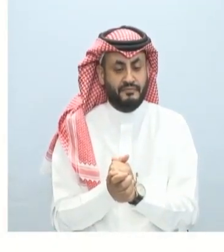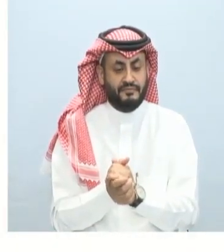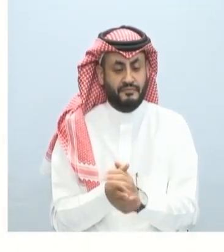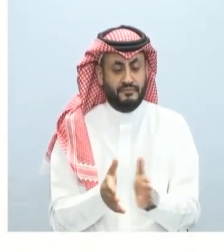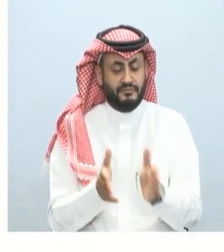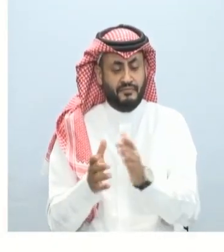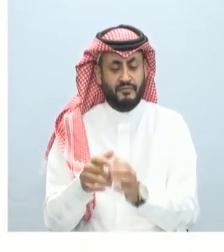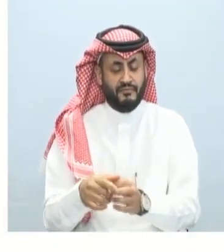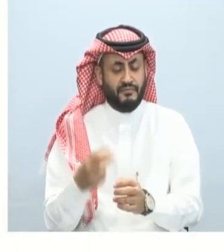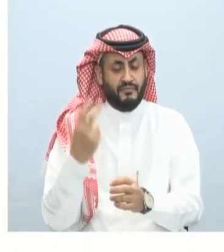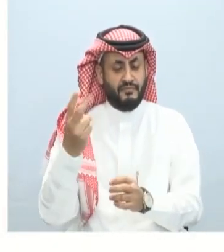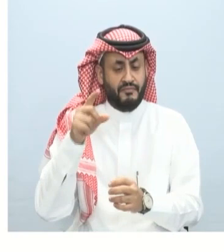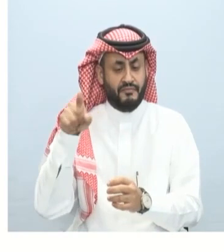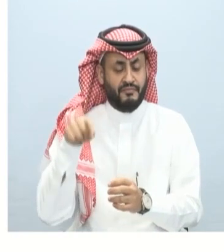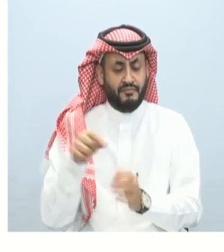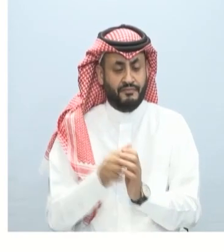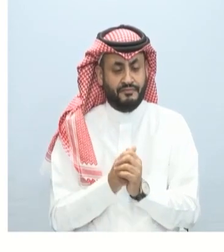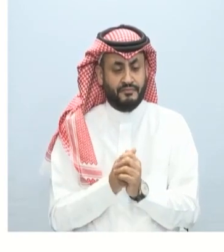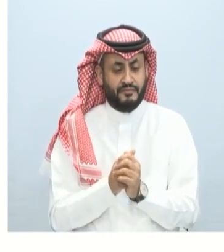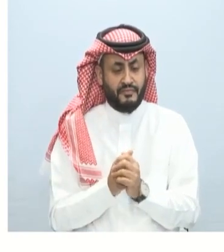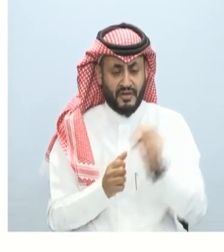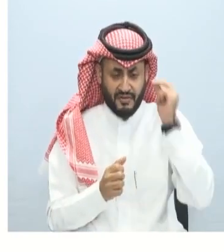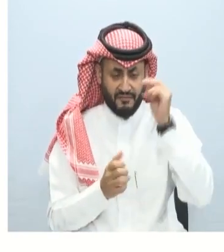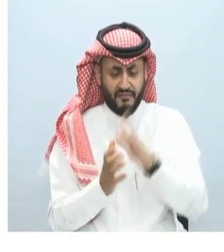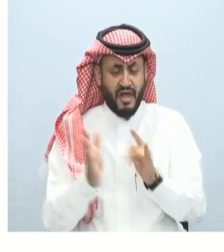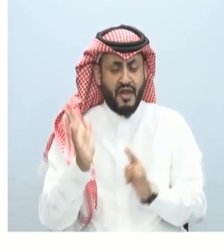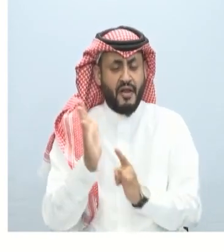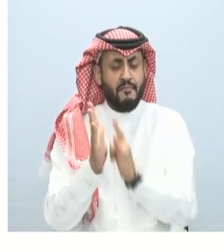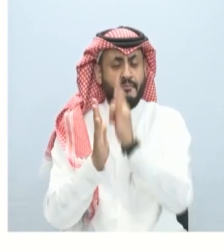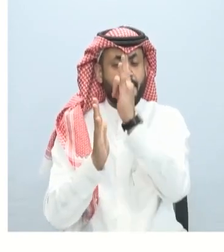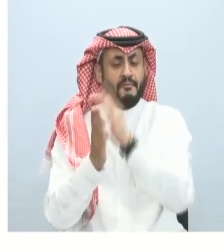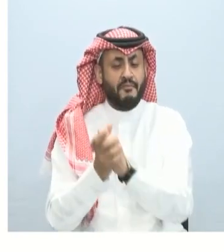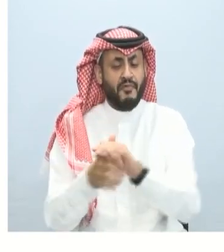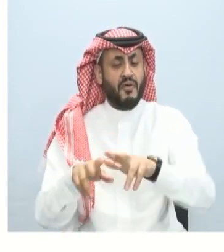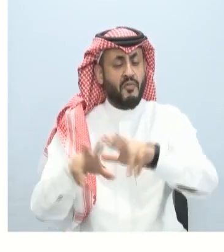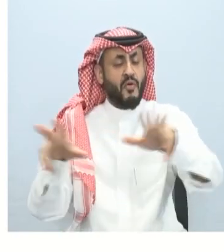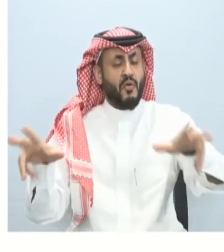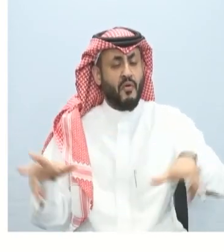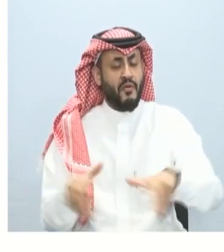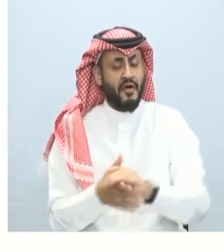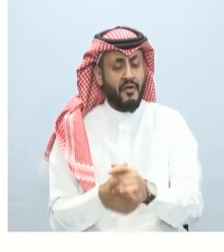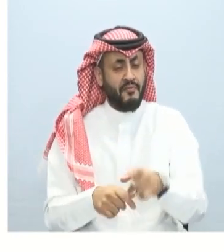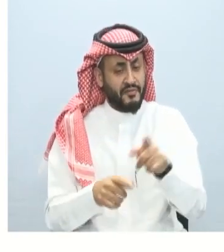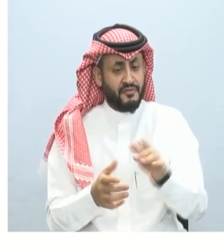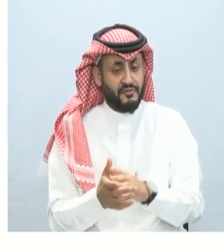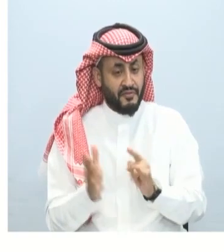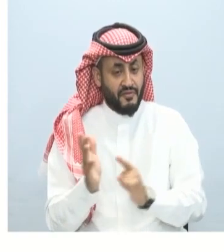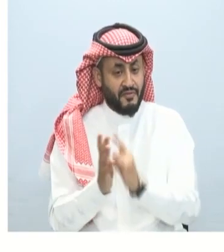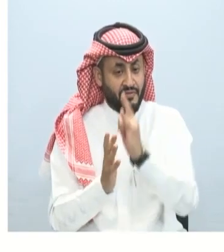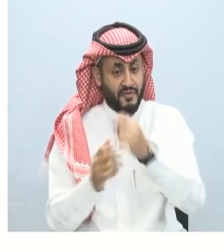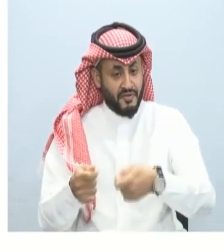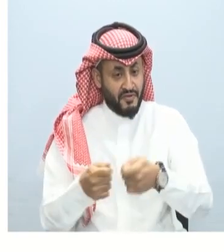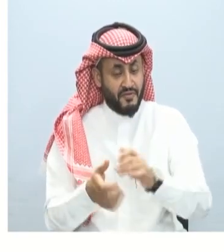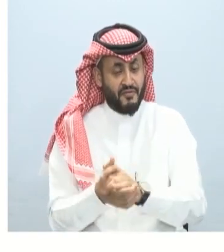Now we have question number 2. Do you think space travel will have become commonplace? So we agreed that we're going to